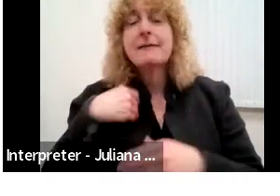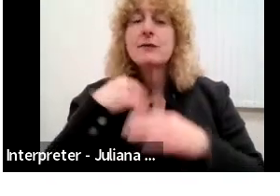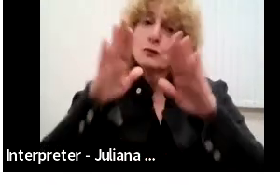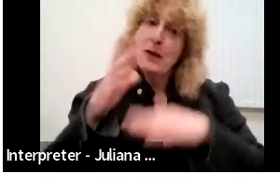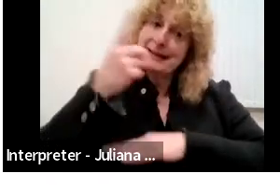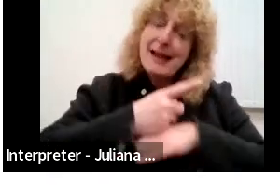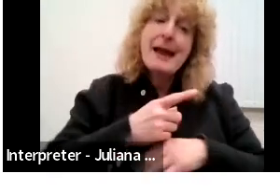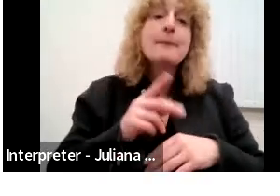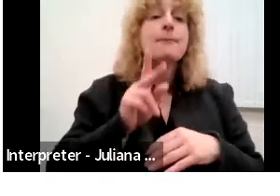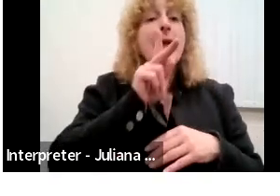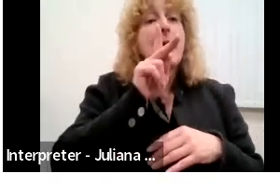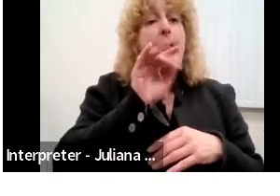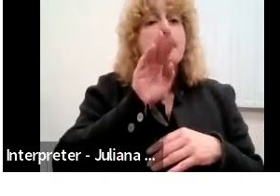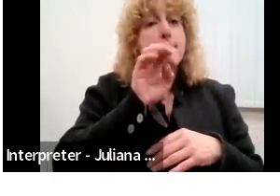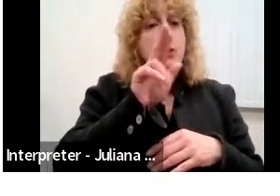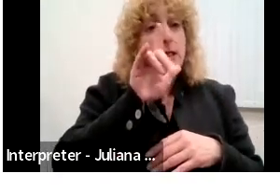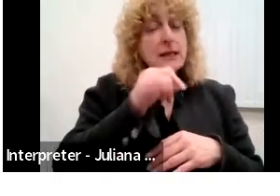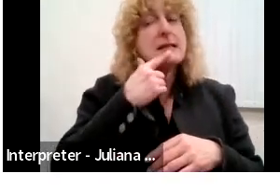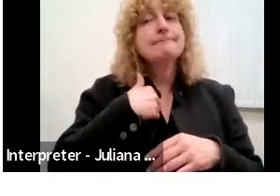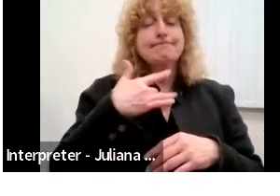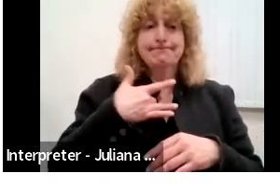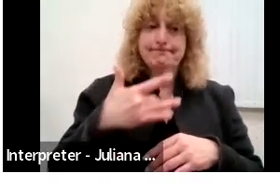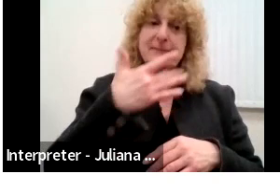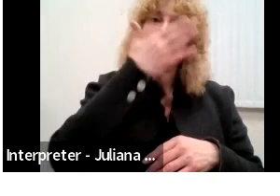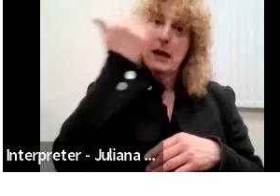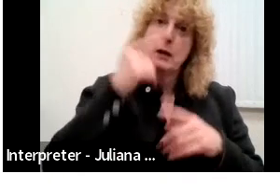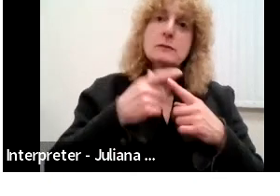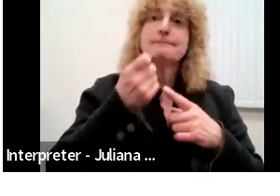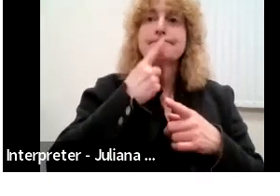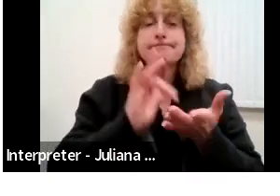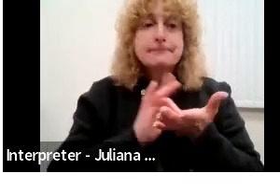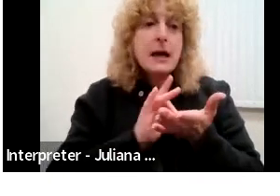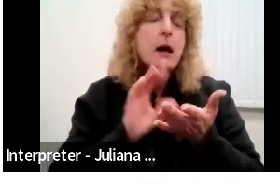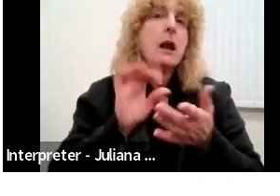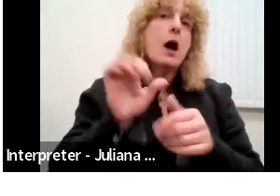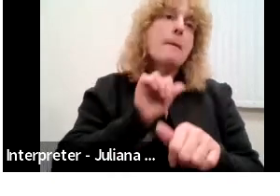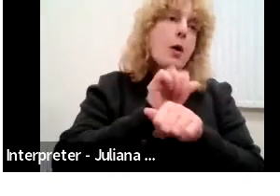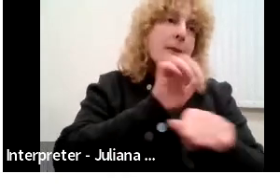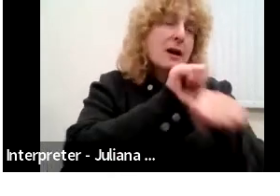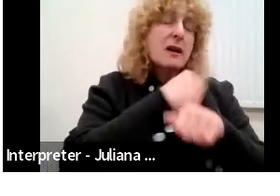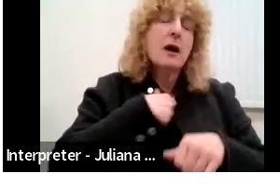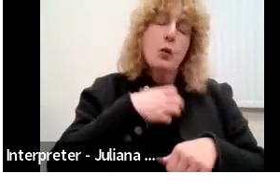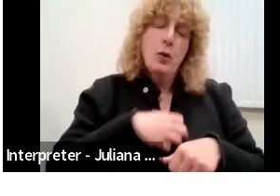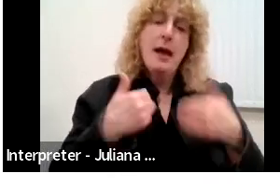Kimberly said, I tend to forget to take my meds and appointments. I wish I had things like this.